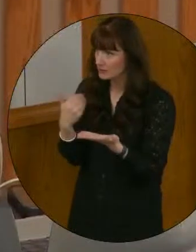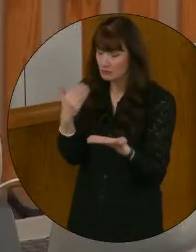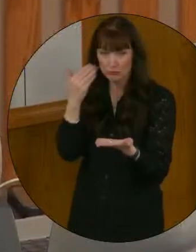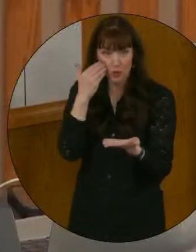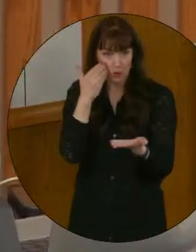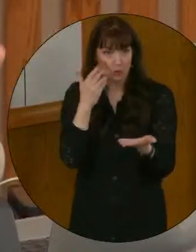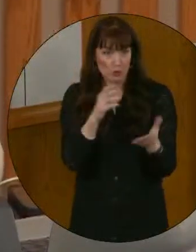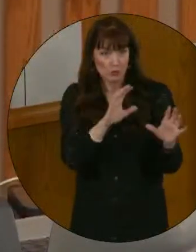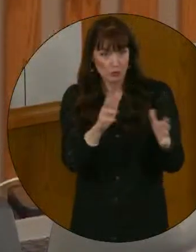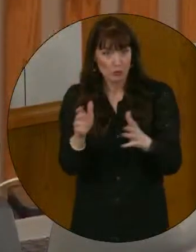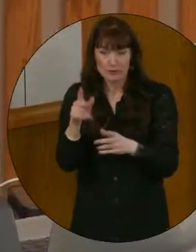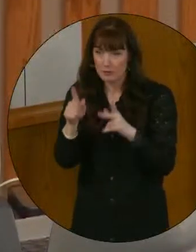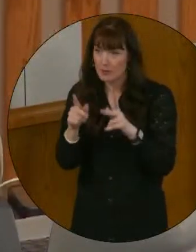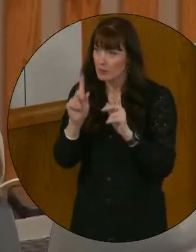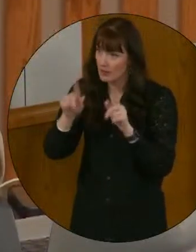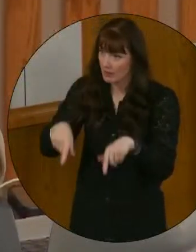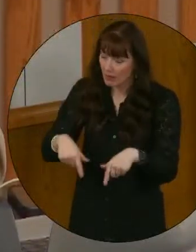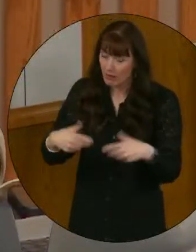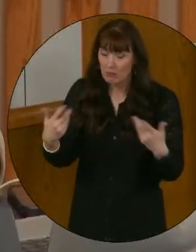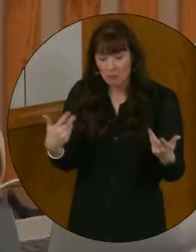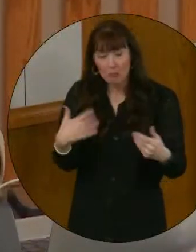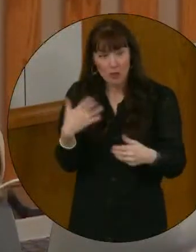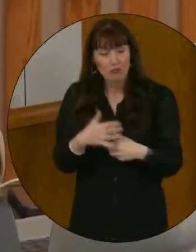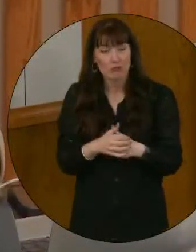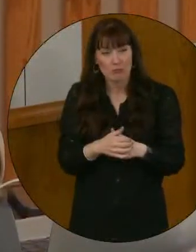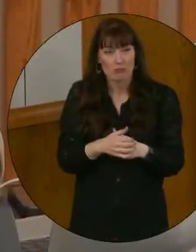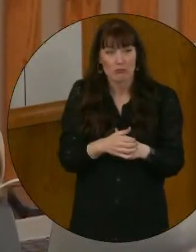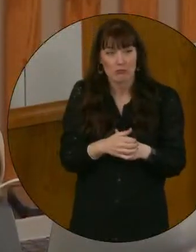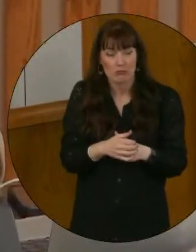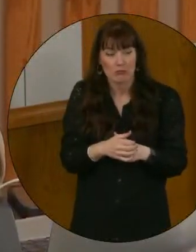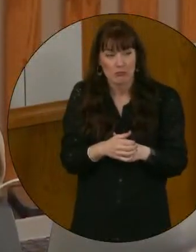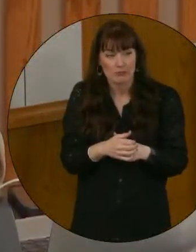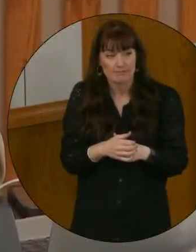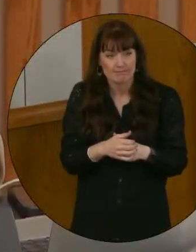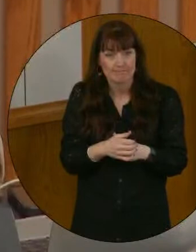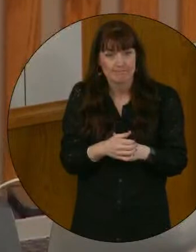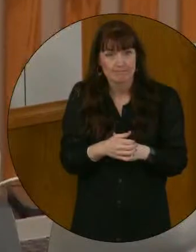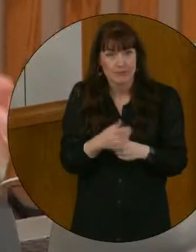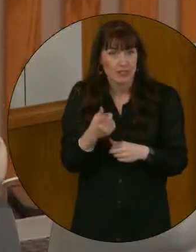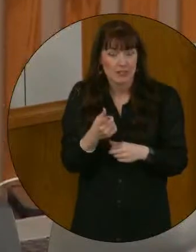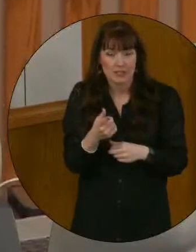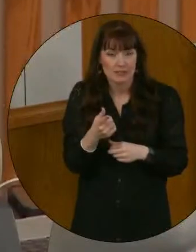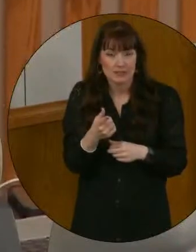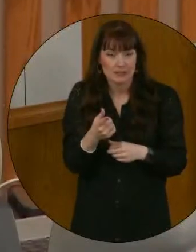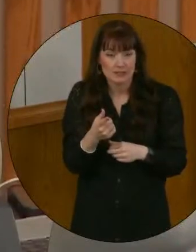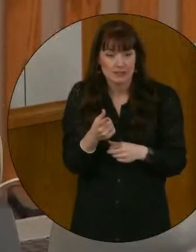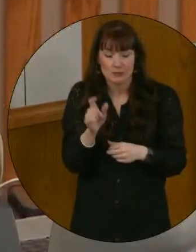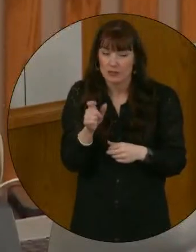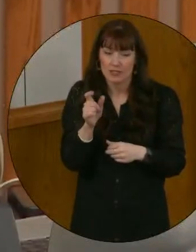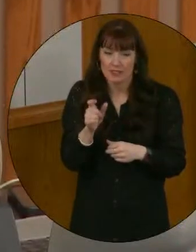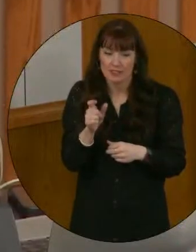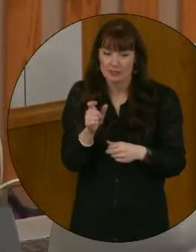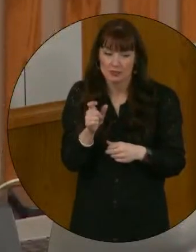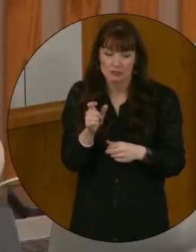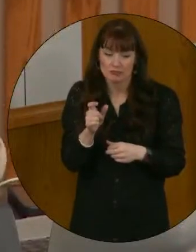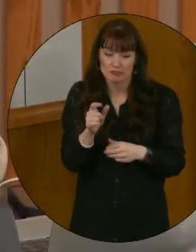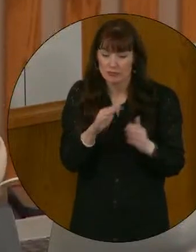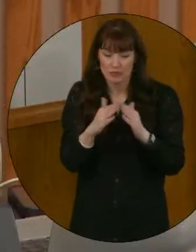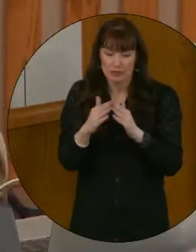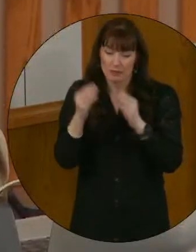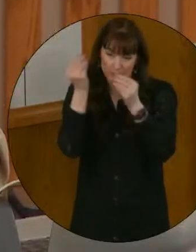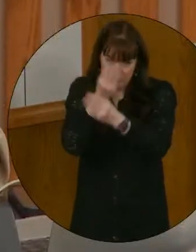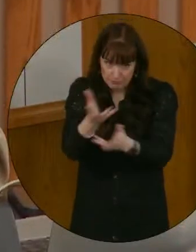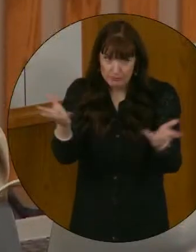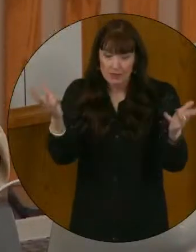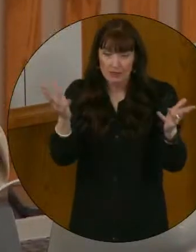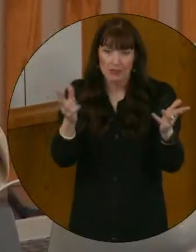a group of people who attended these sessions. This is, in order to inform the public about, again,